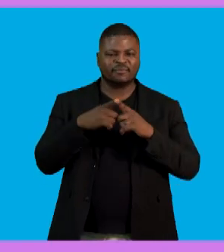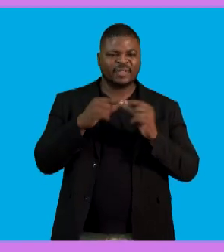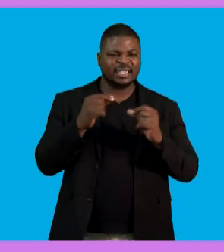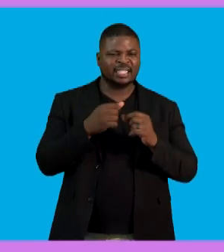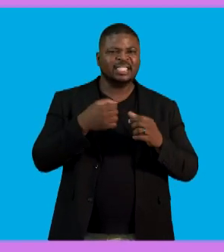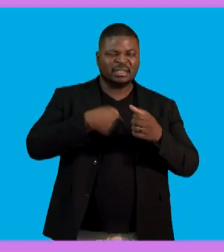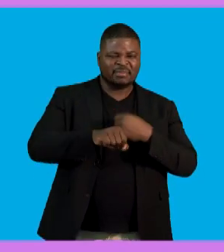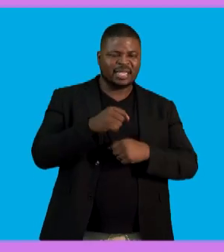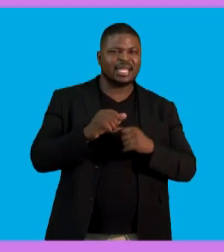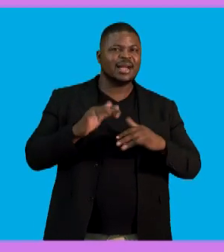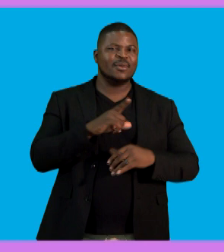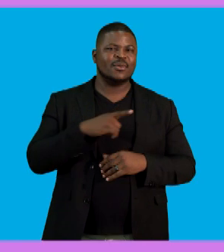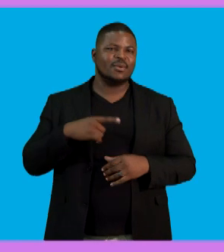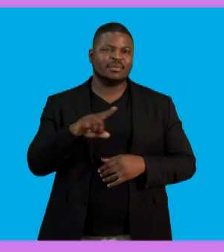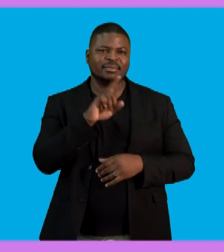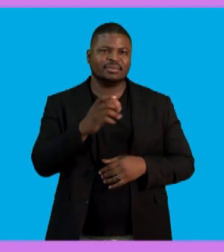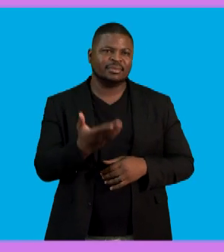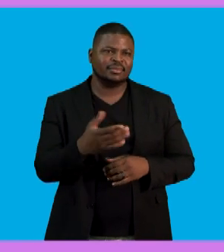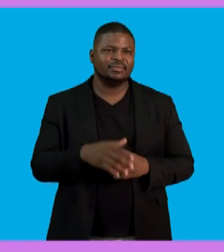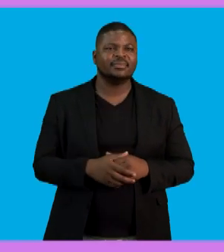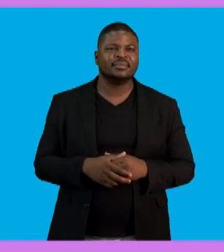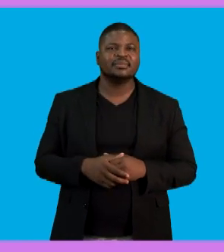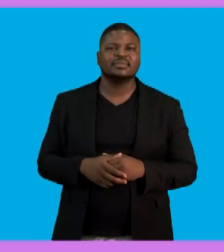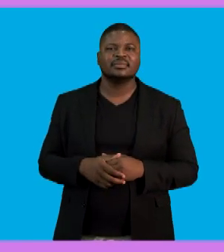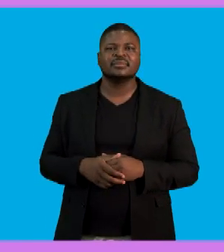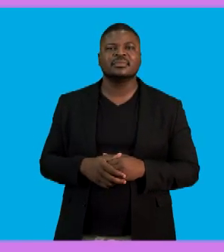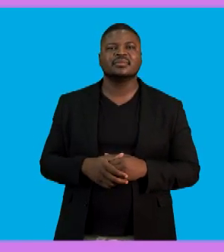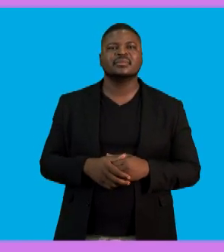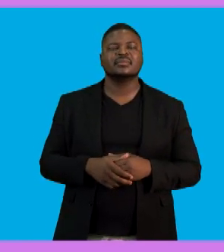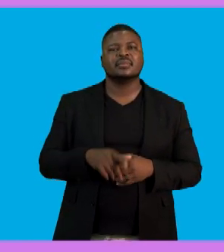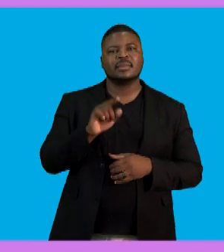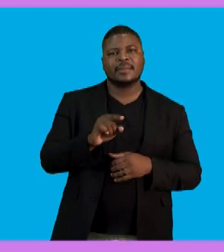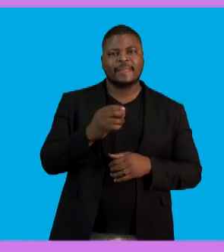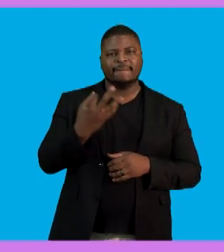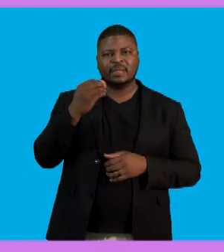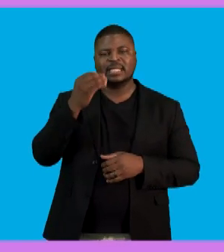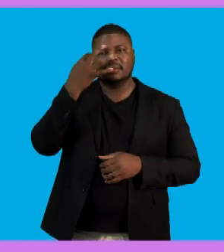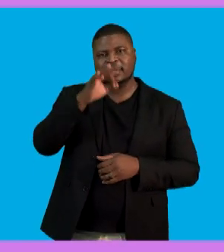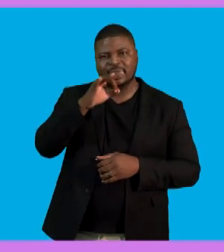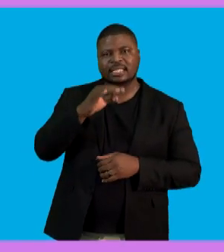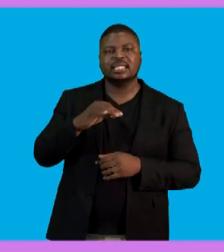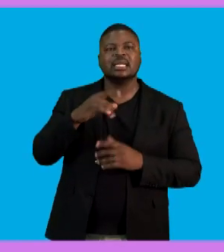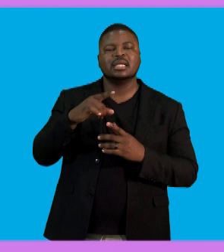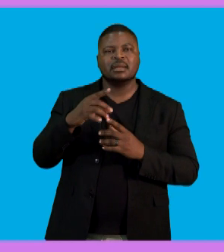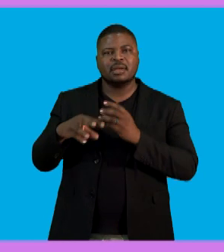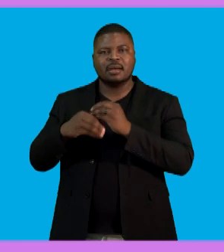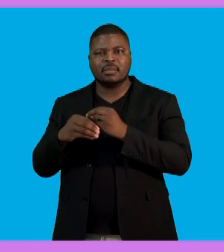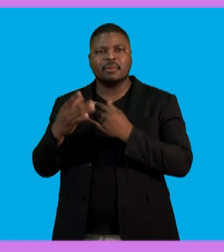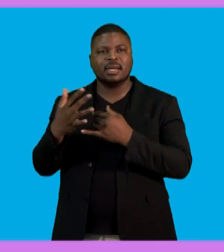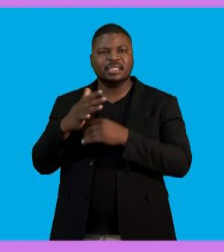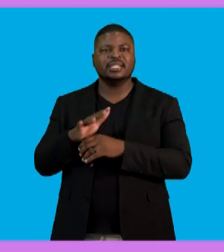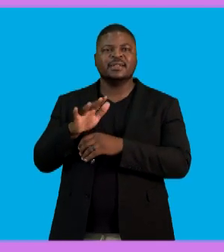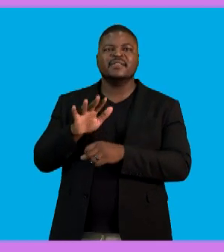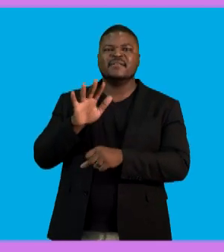complete baking? Sihle prepares this milk tart for 30 minutes. So it's 30 minutes plus she cooks it for